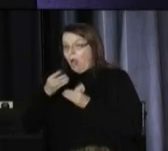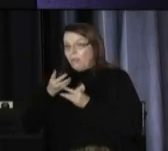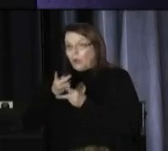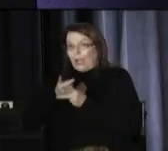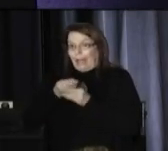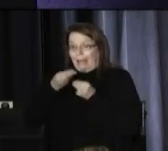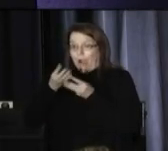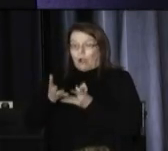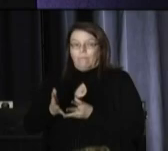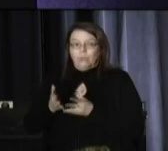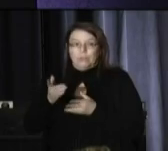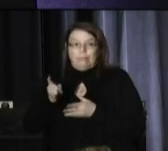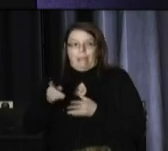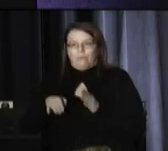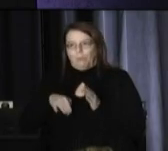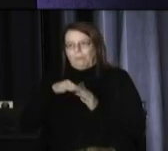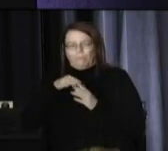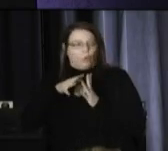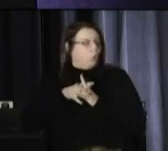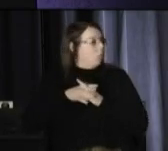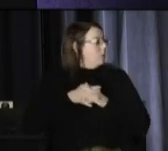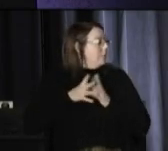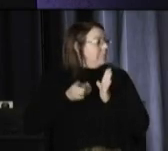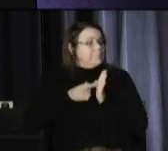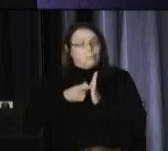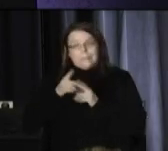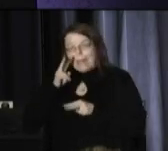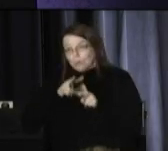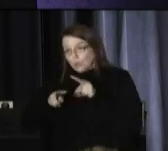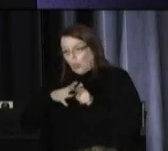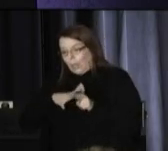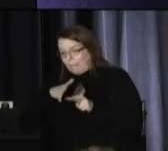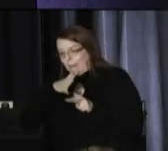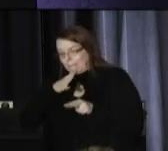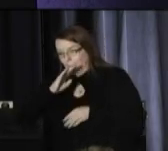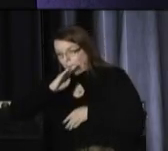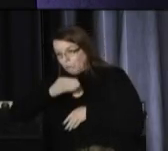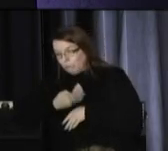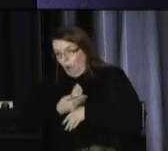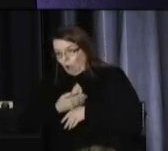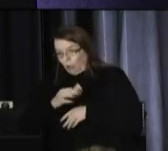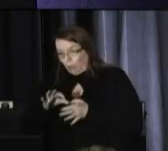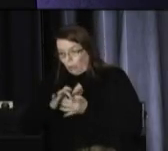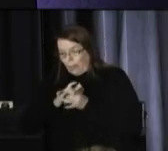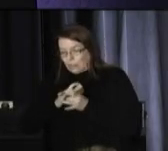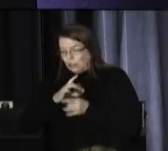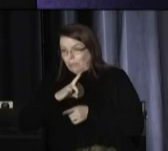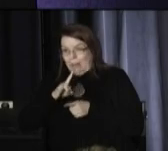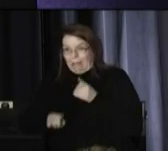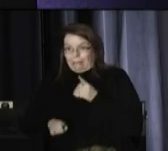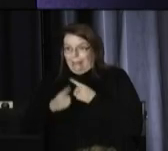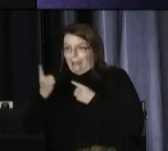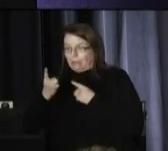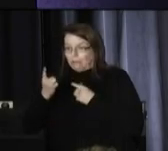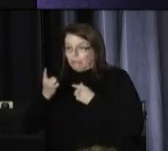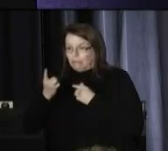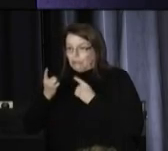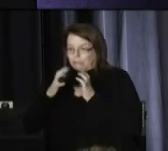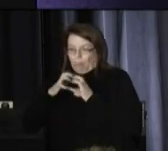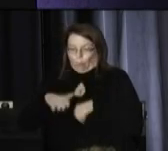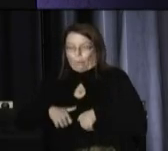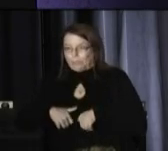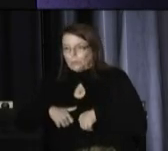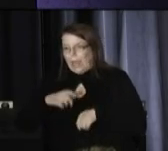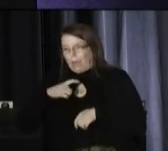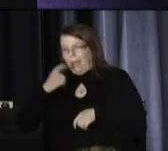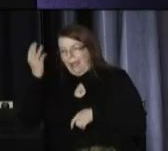And that sometimes that's me looking at, you know, my mother-daughter wound and having to sit with, like, I can't just rip you down. I have to also think